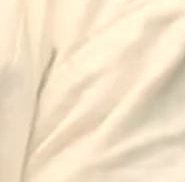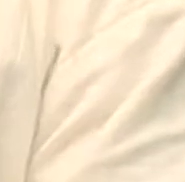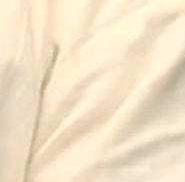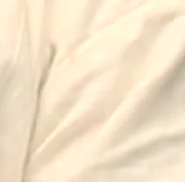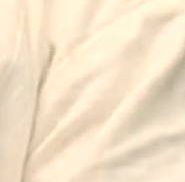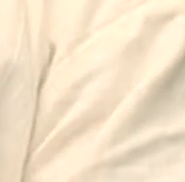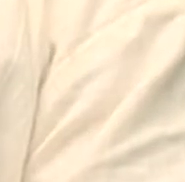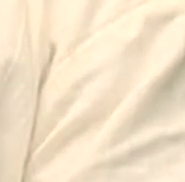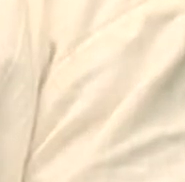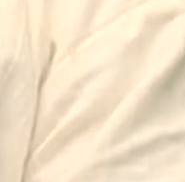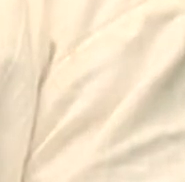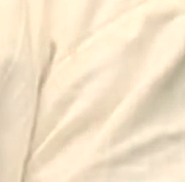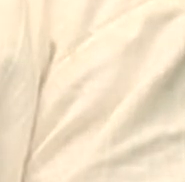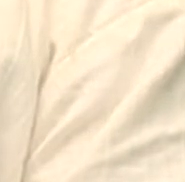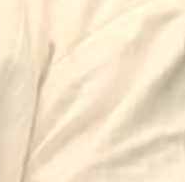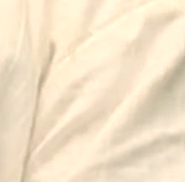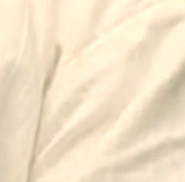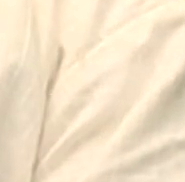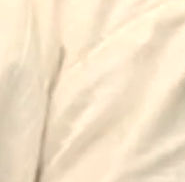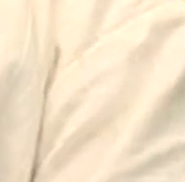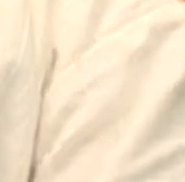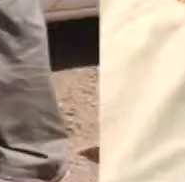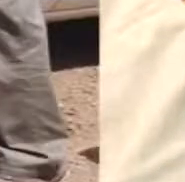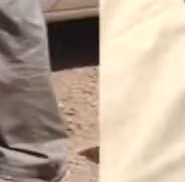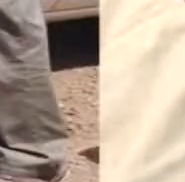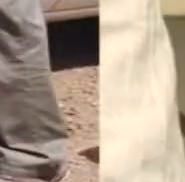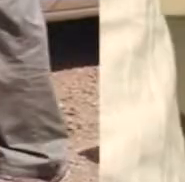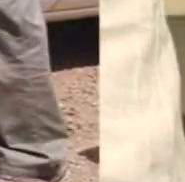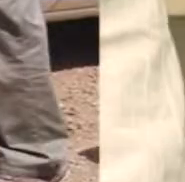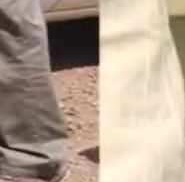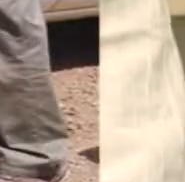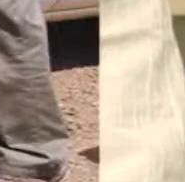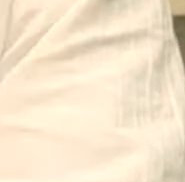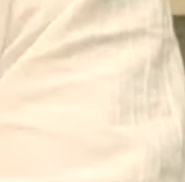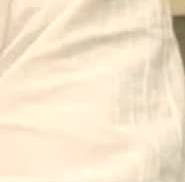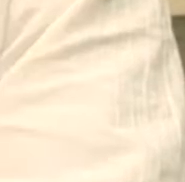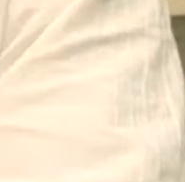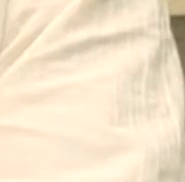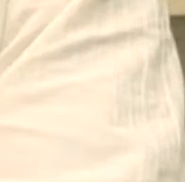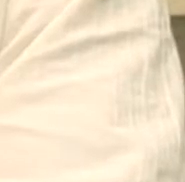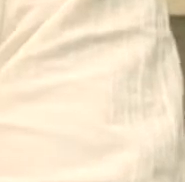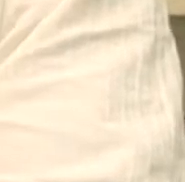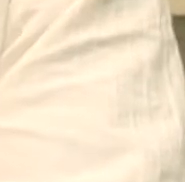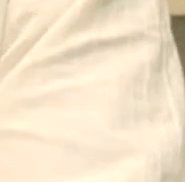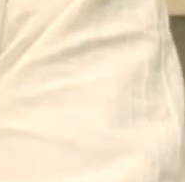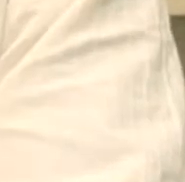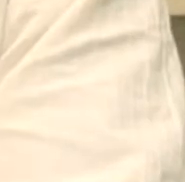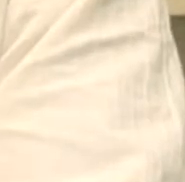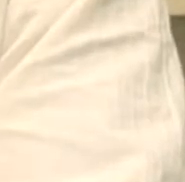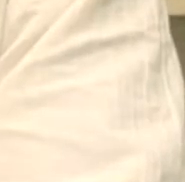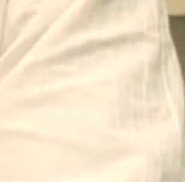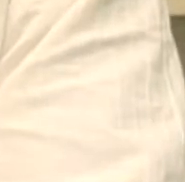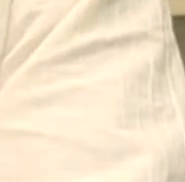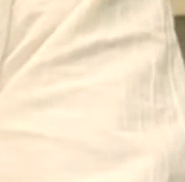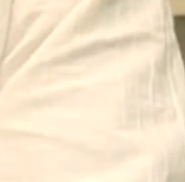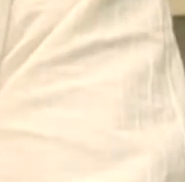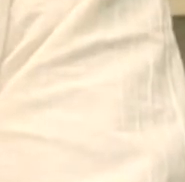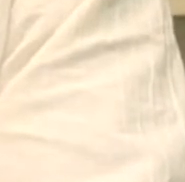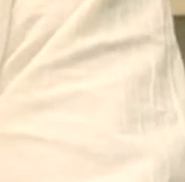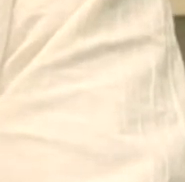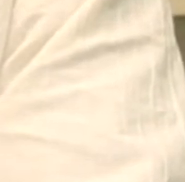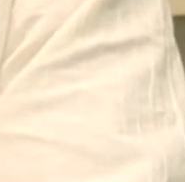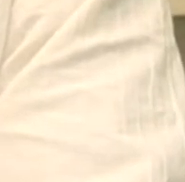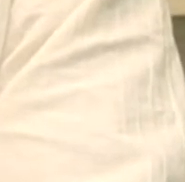to oils. So usually I'm in oils. Persistence, perseverance,